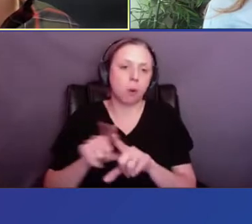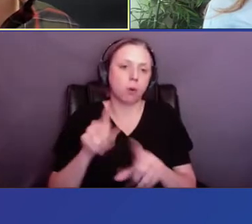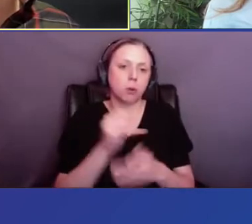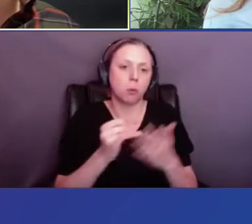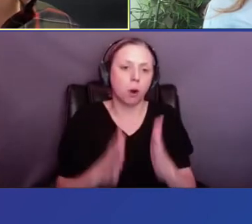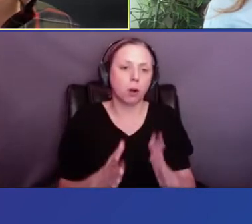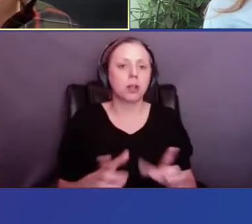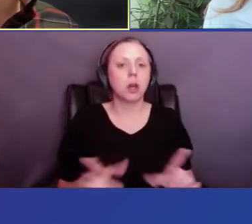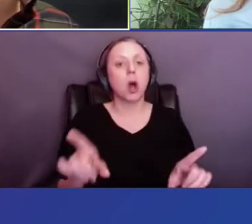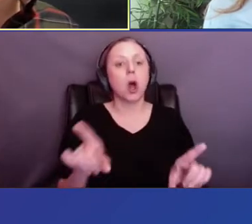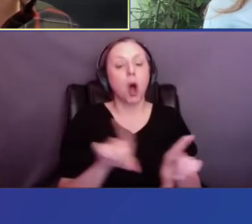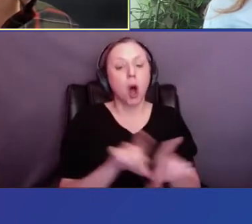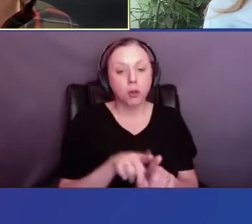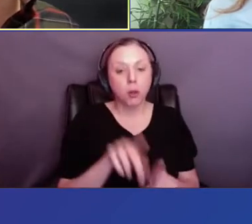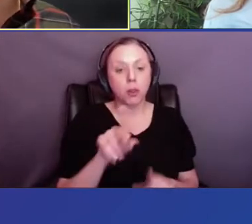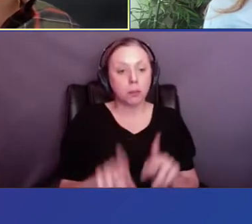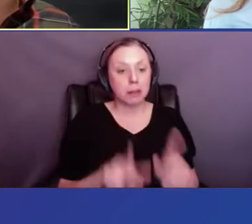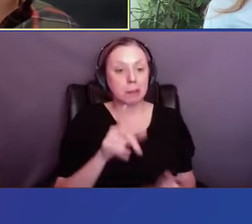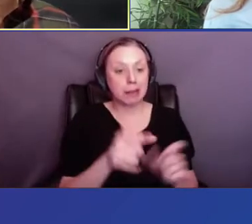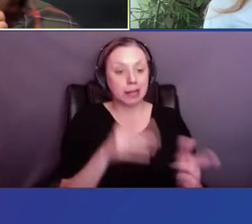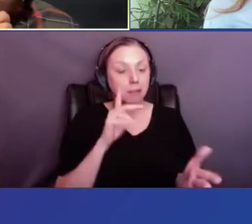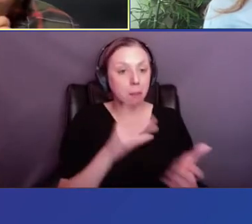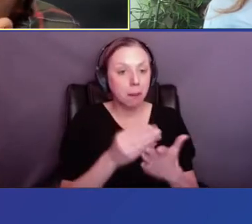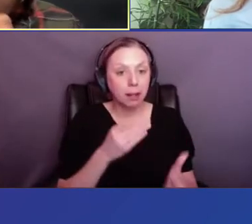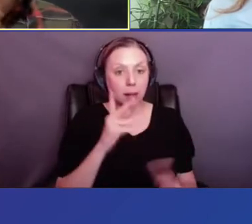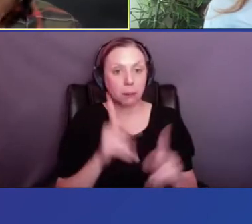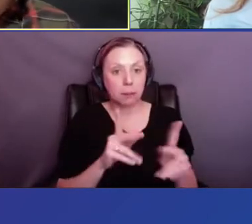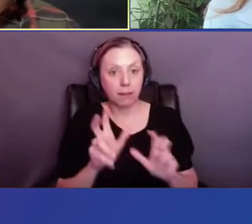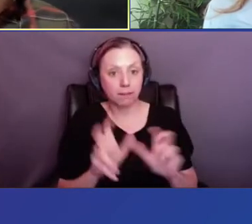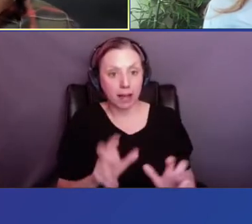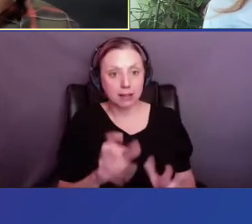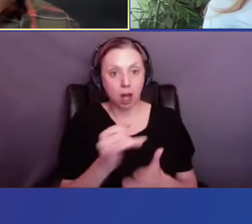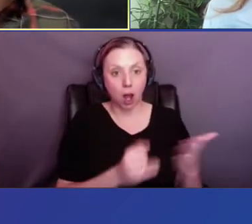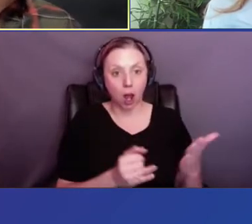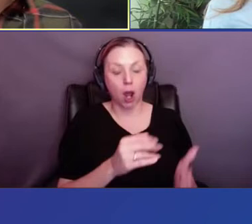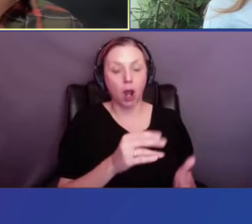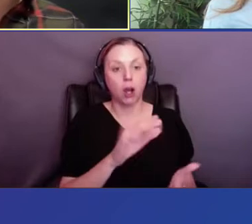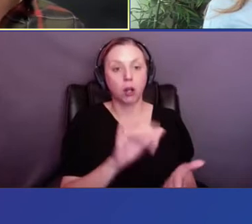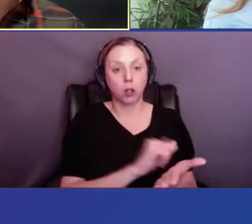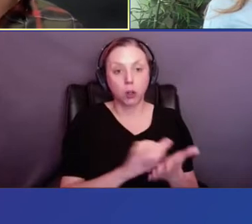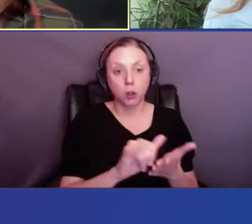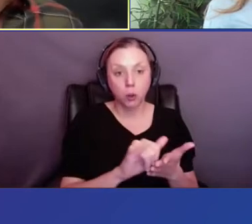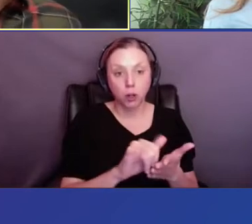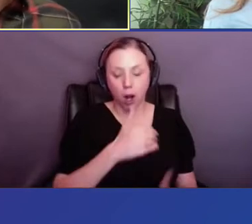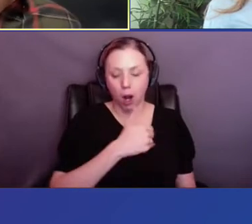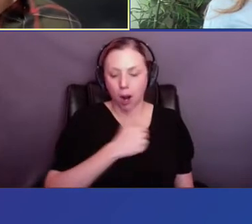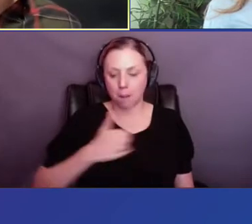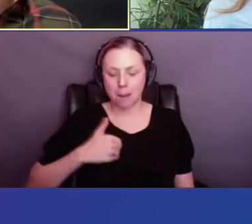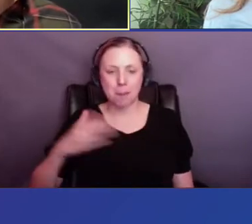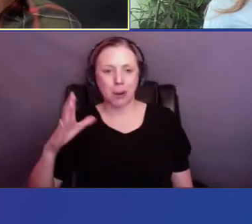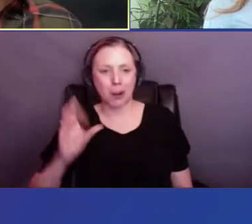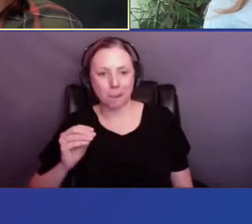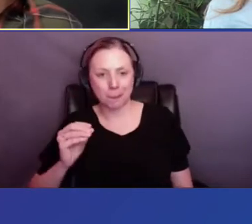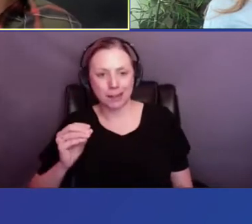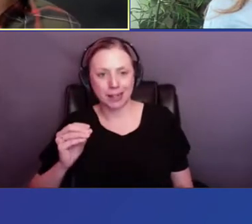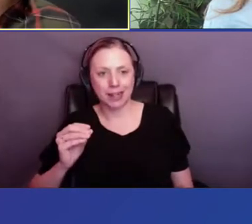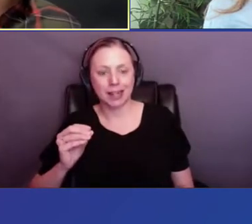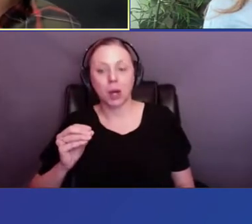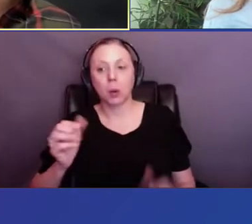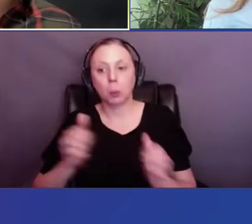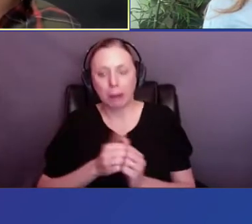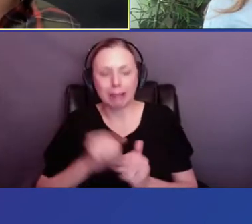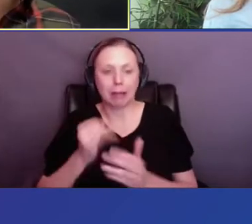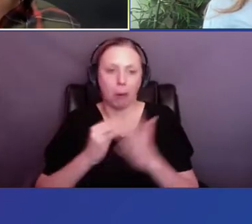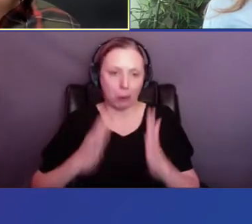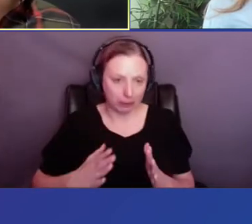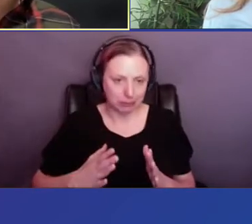course, our constituents are again, Art New York's constituents are member companies filled with artists. And we did